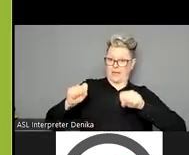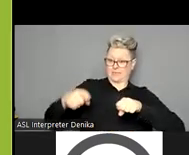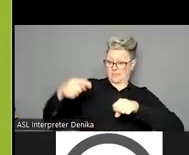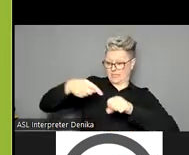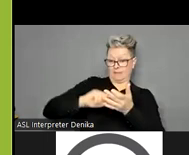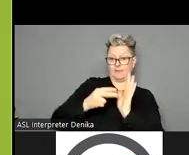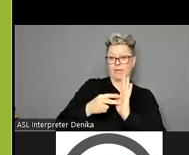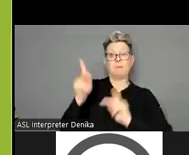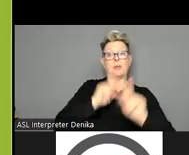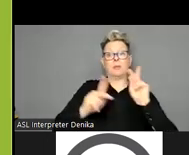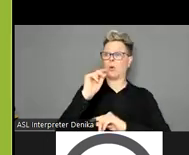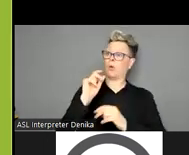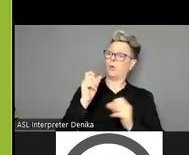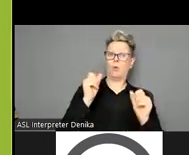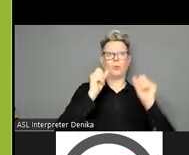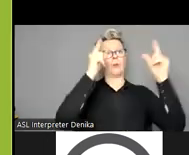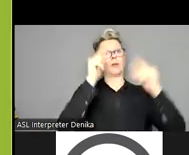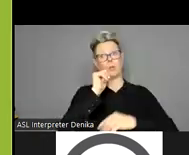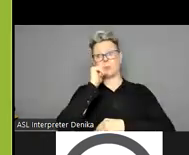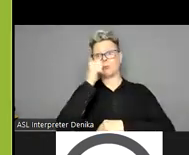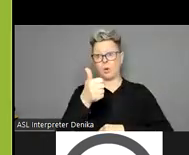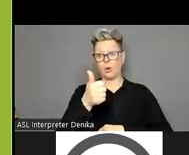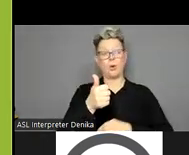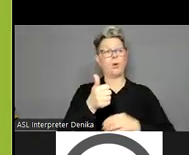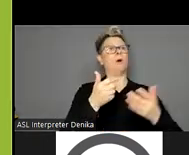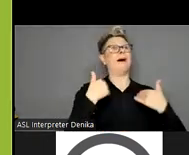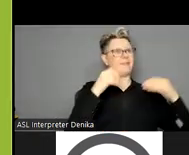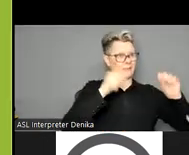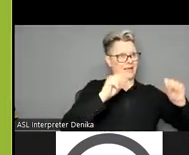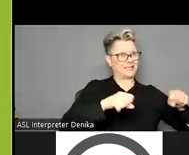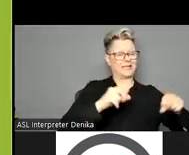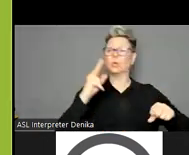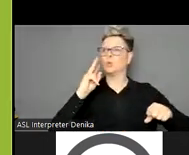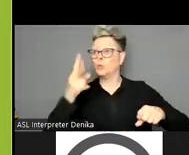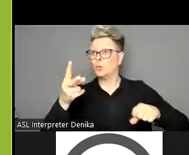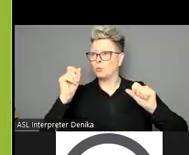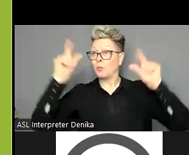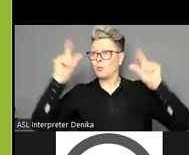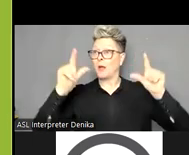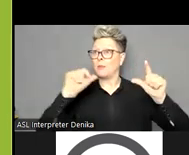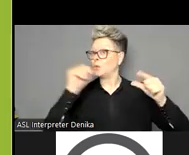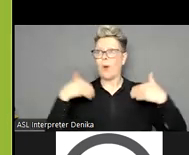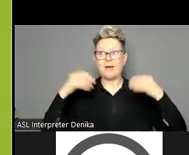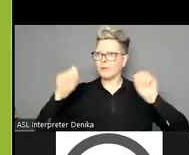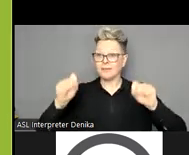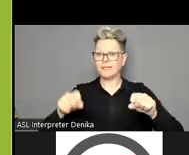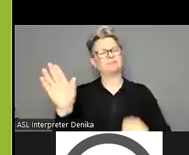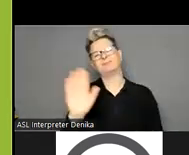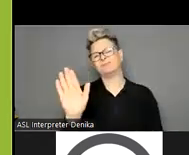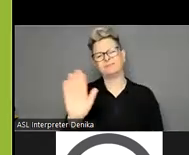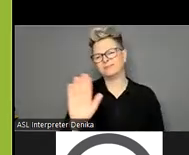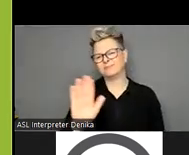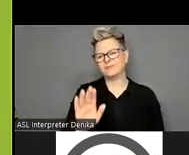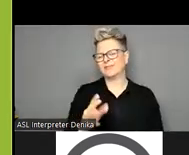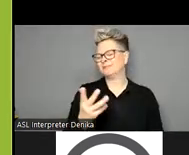one day having capacity and then the next day they don't have it. It's not like there's one clear bright line